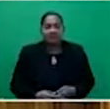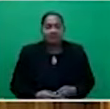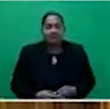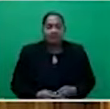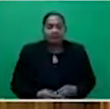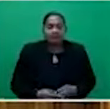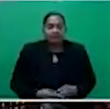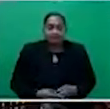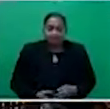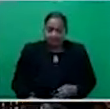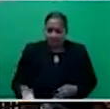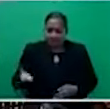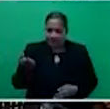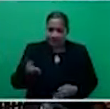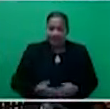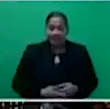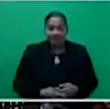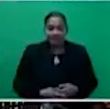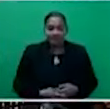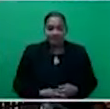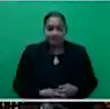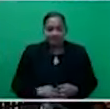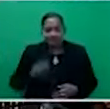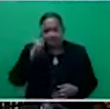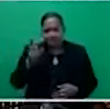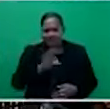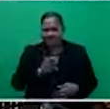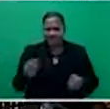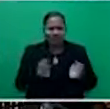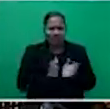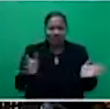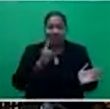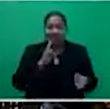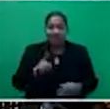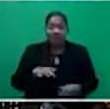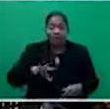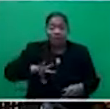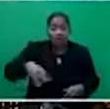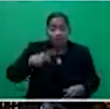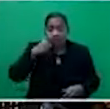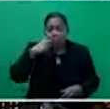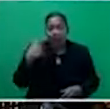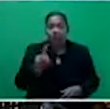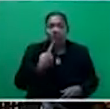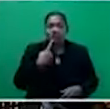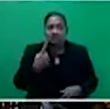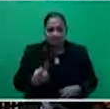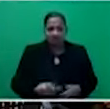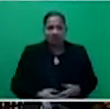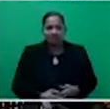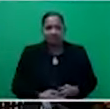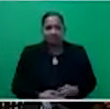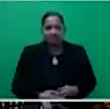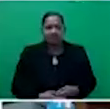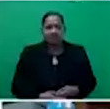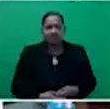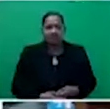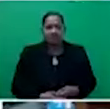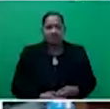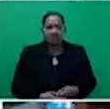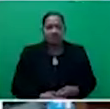You have the floor. Sir, I did not generalize. I said those people who said that. That's where they're coming from. Mr. Speaker,